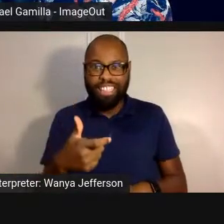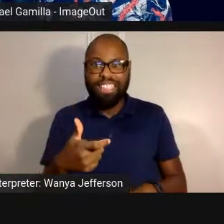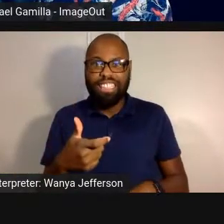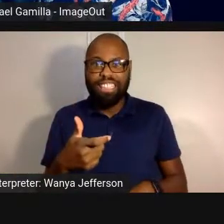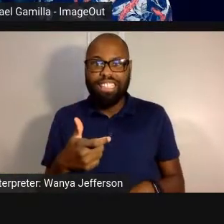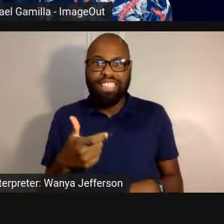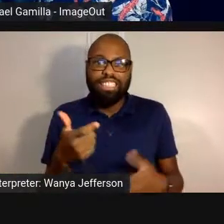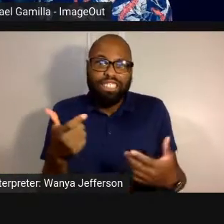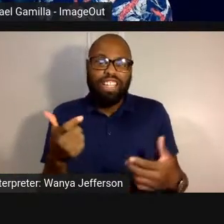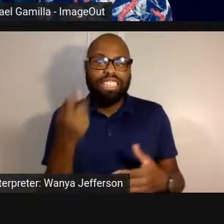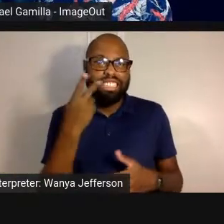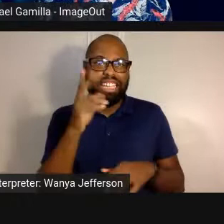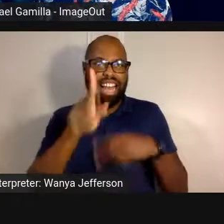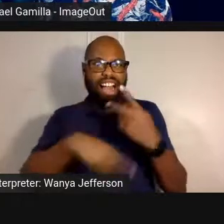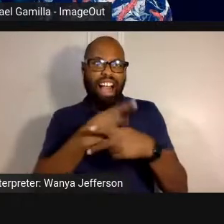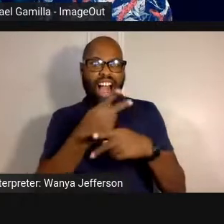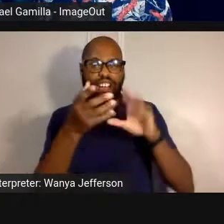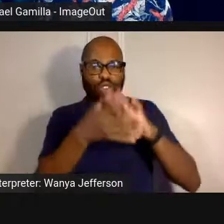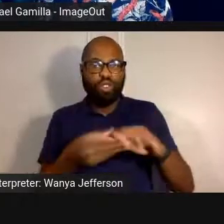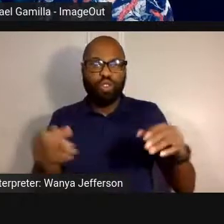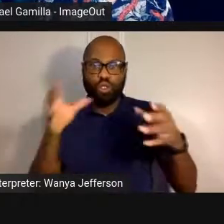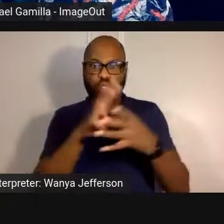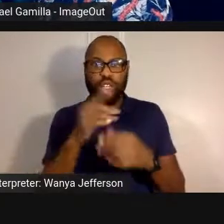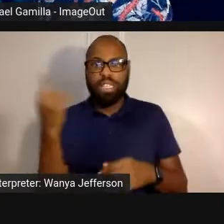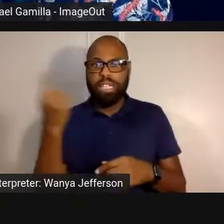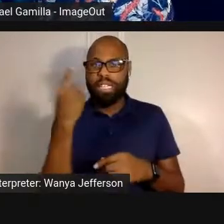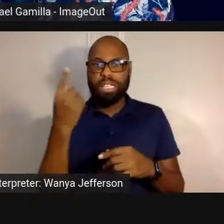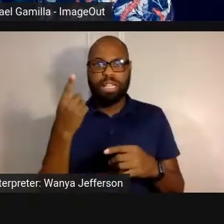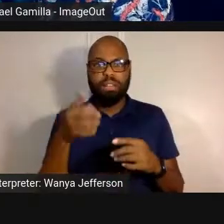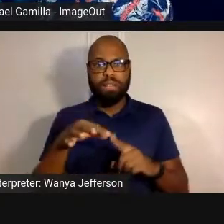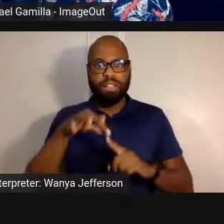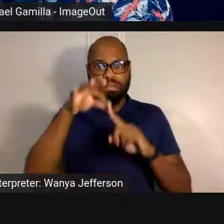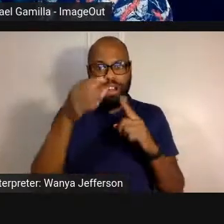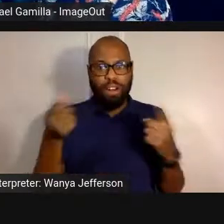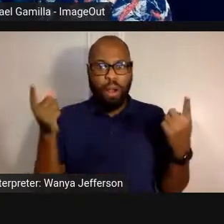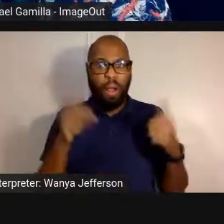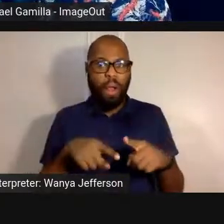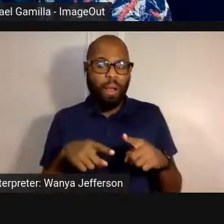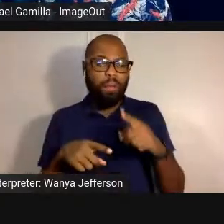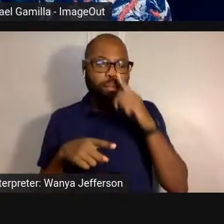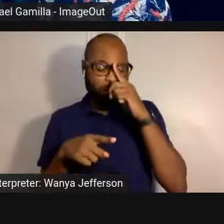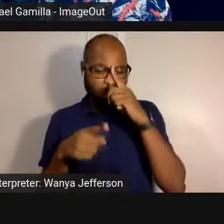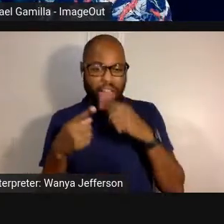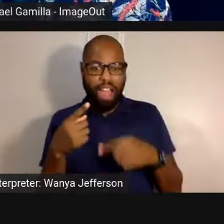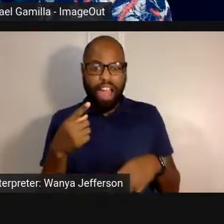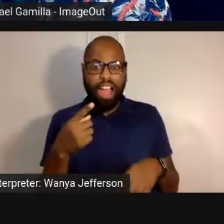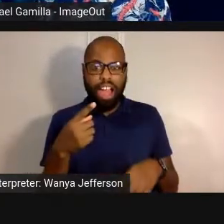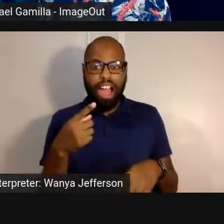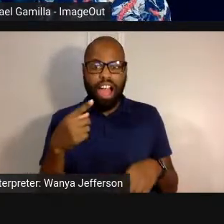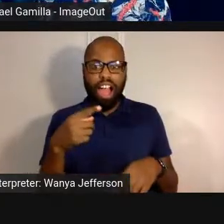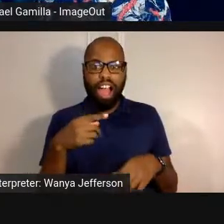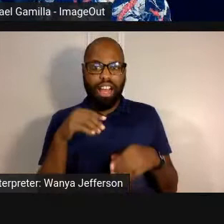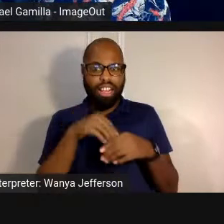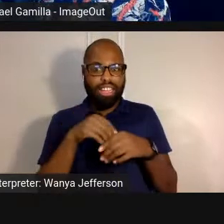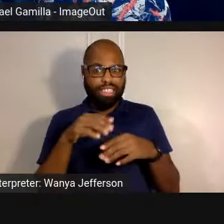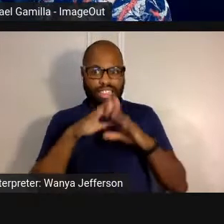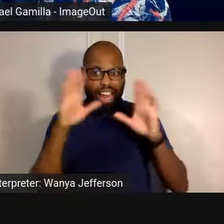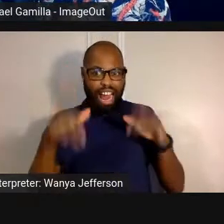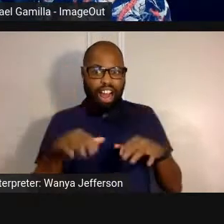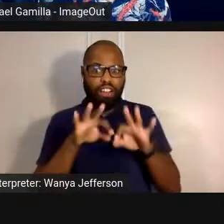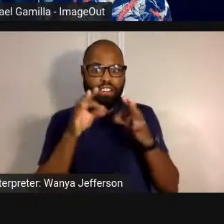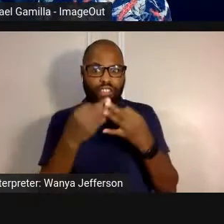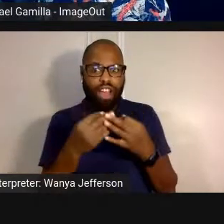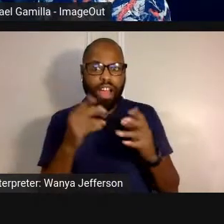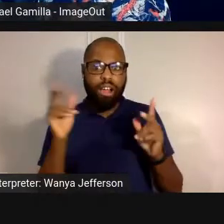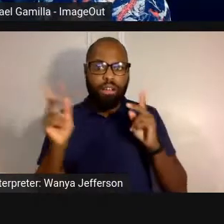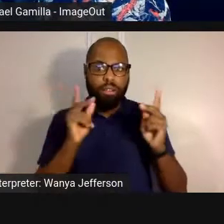stories, and happened something really special, because I was in a country house with my family, and people of this area has now the opportunity